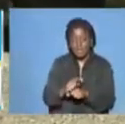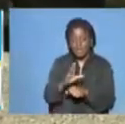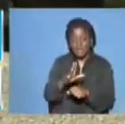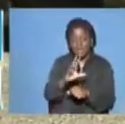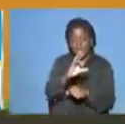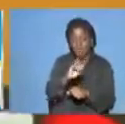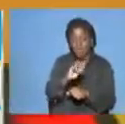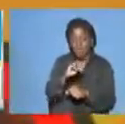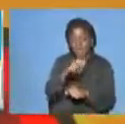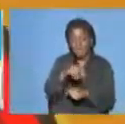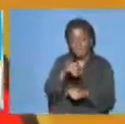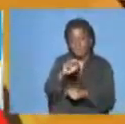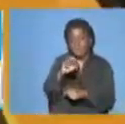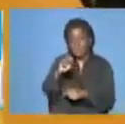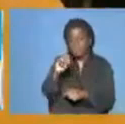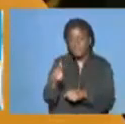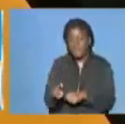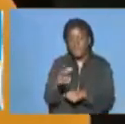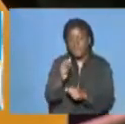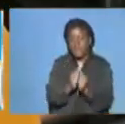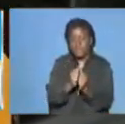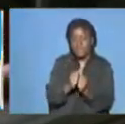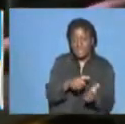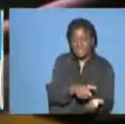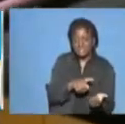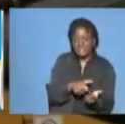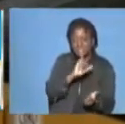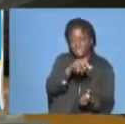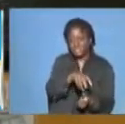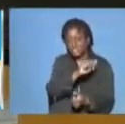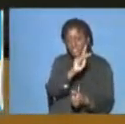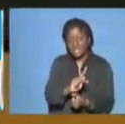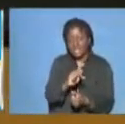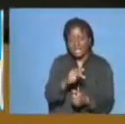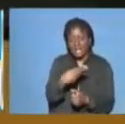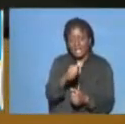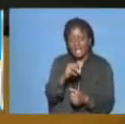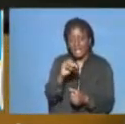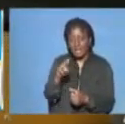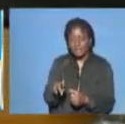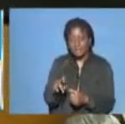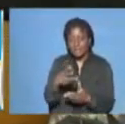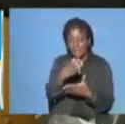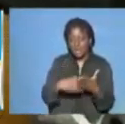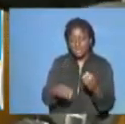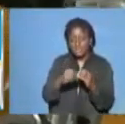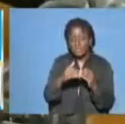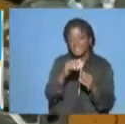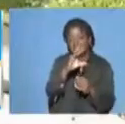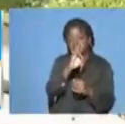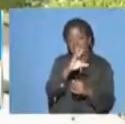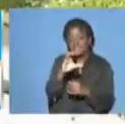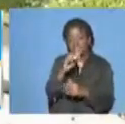a jackhammer, all from leading industrial machinery supplier M&E, costing more than